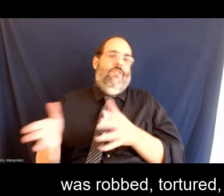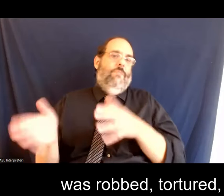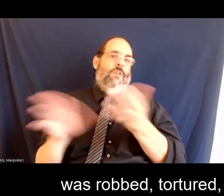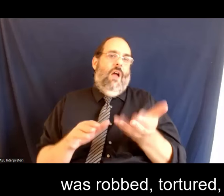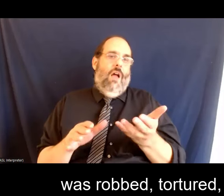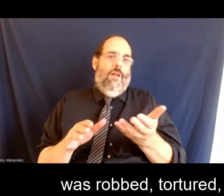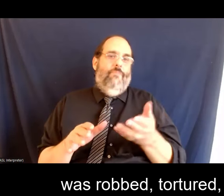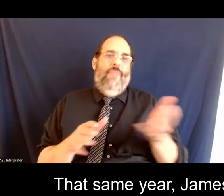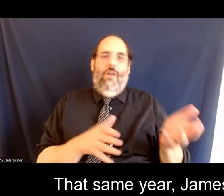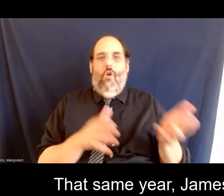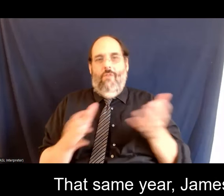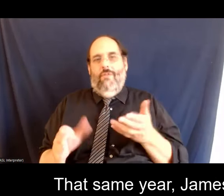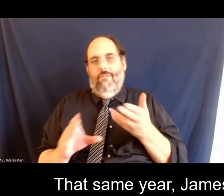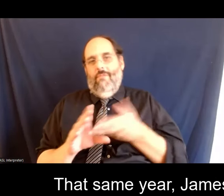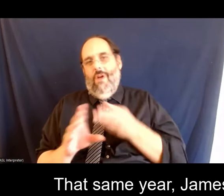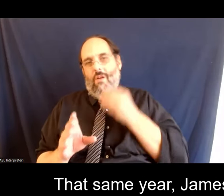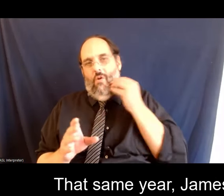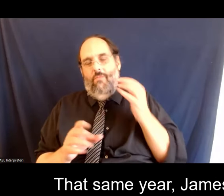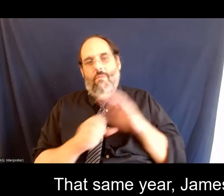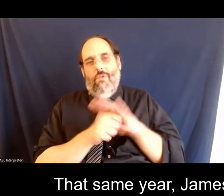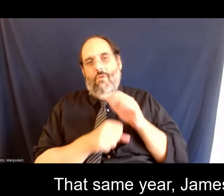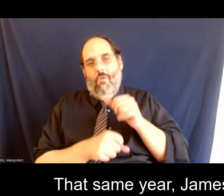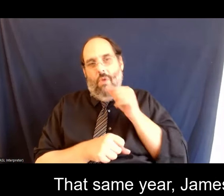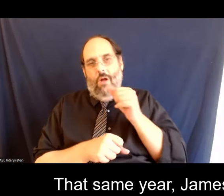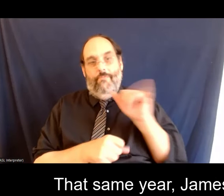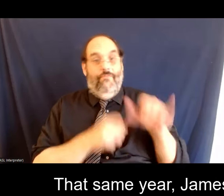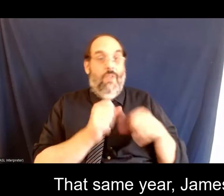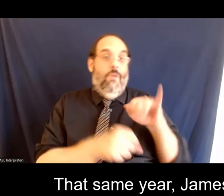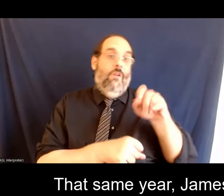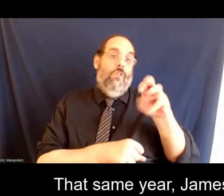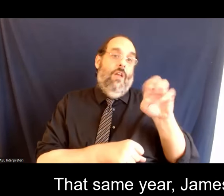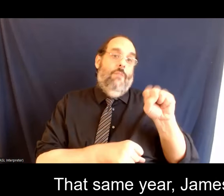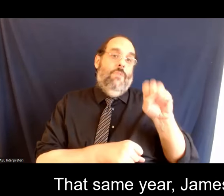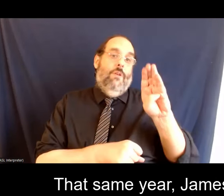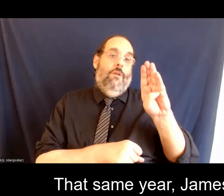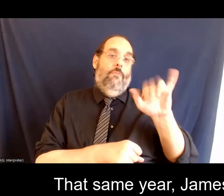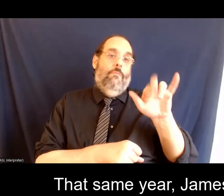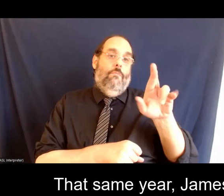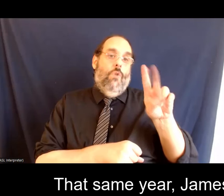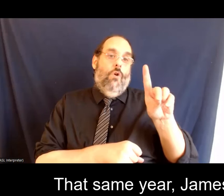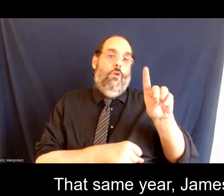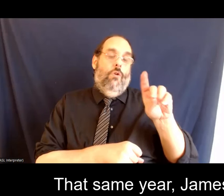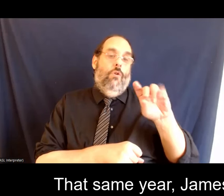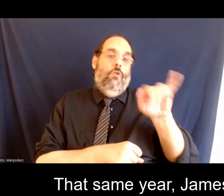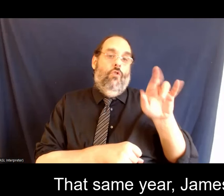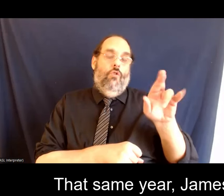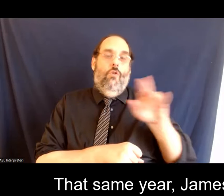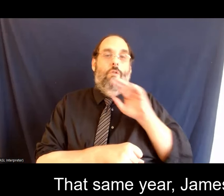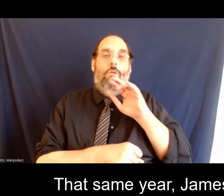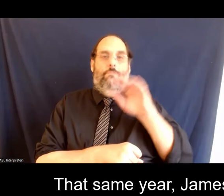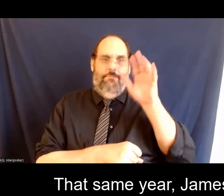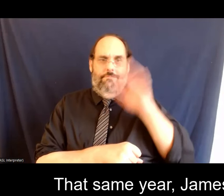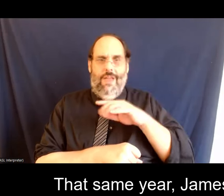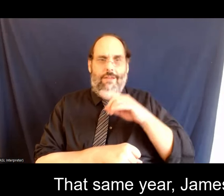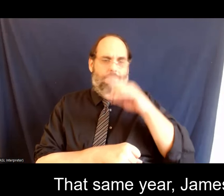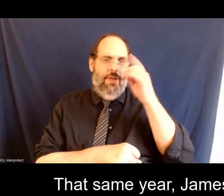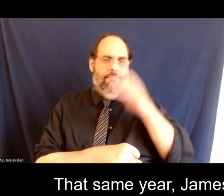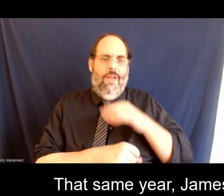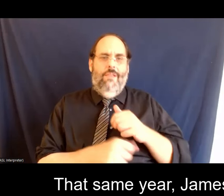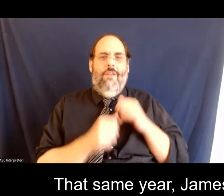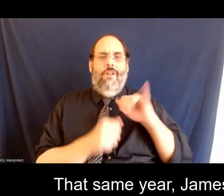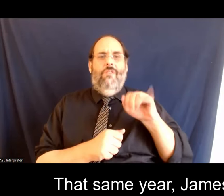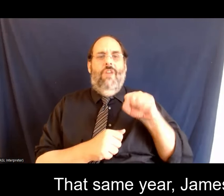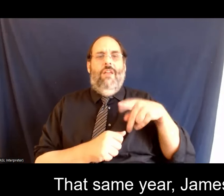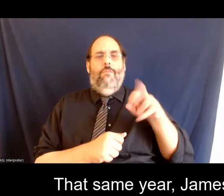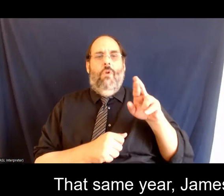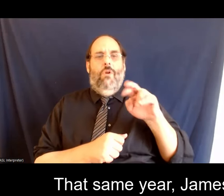a local bar. That same year, James Byrd Jr., a 49-year-old Black man living in Jasper,